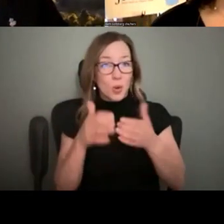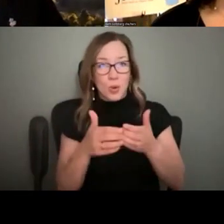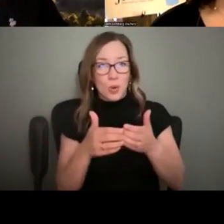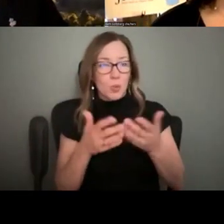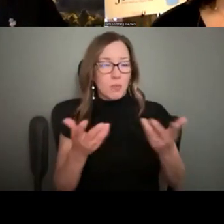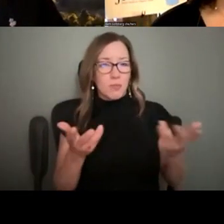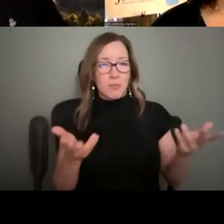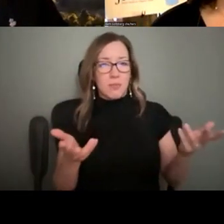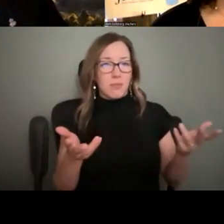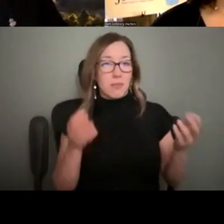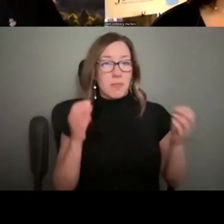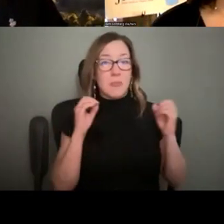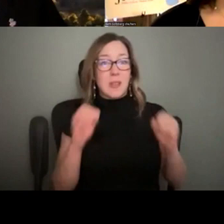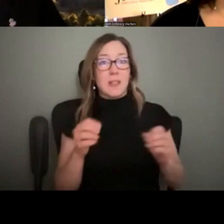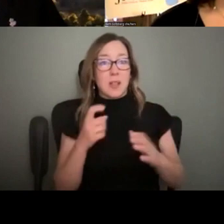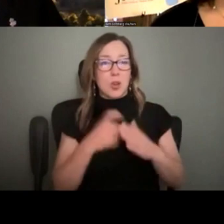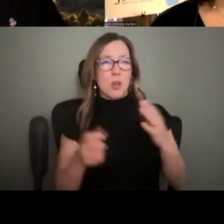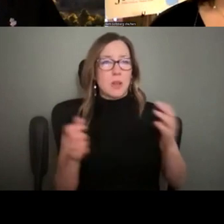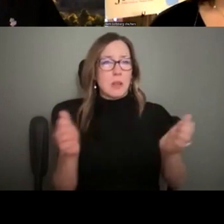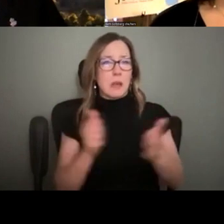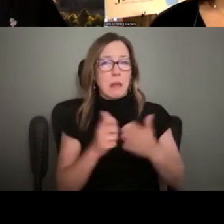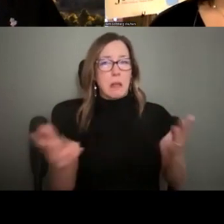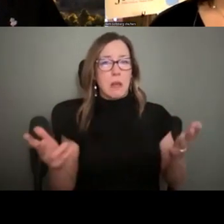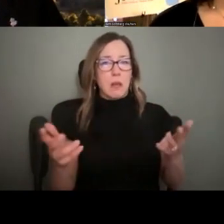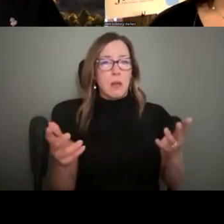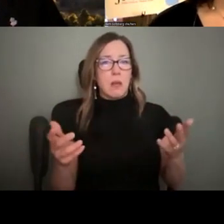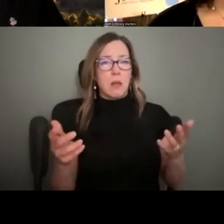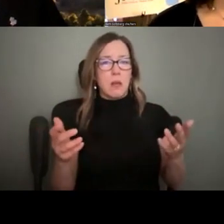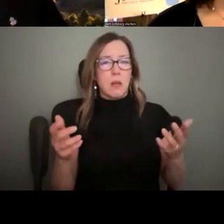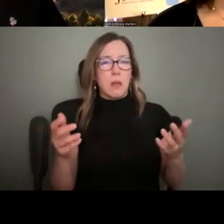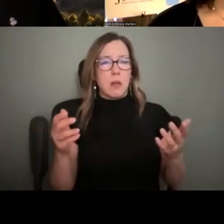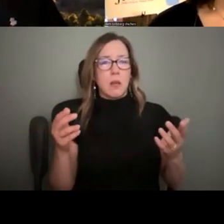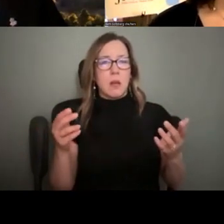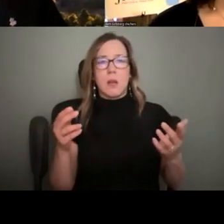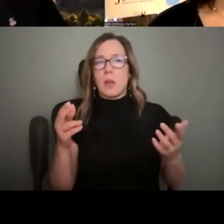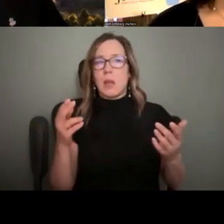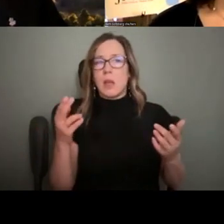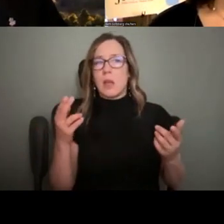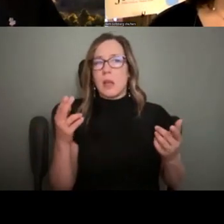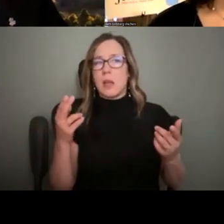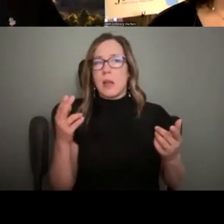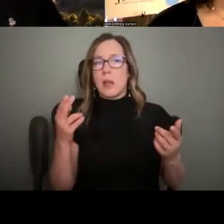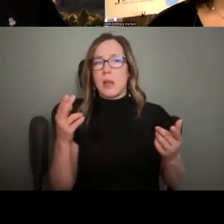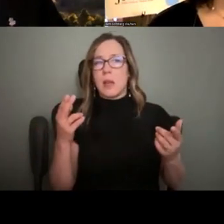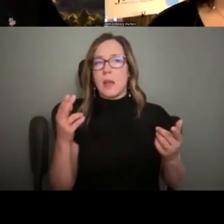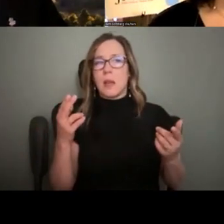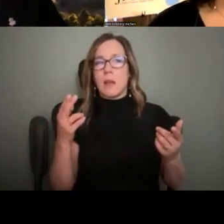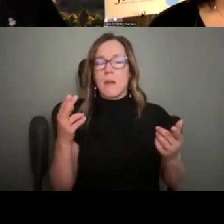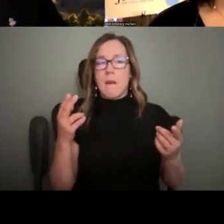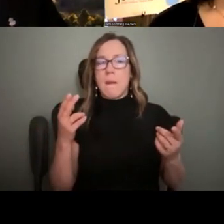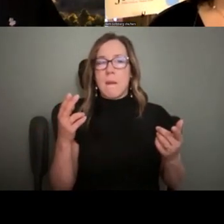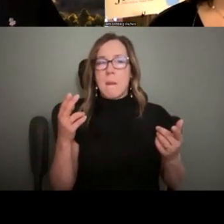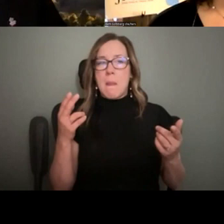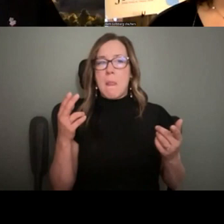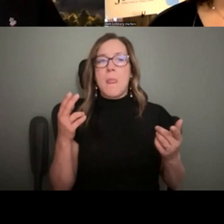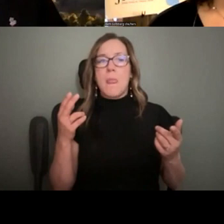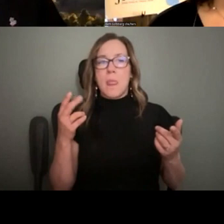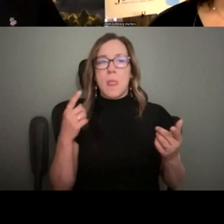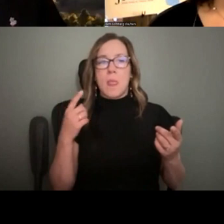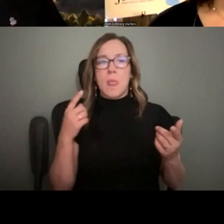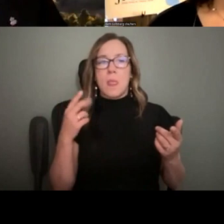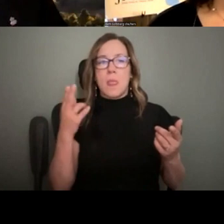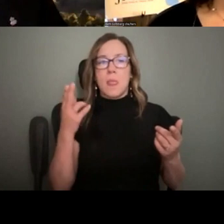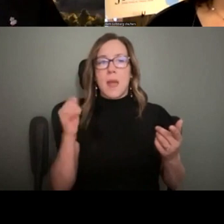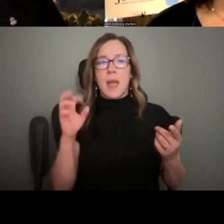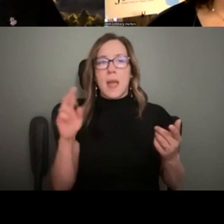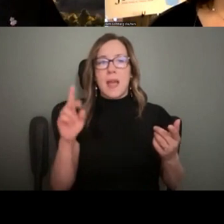know, that's doesn't cost anything. The hand chimes, that was a one-time cost. So we really aren't spending a whole lot